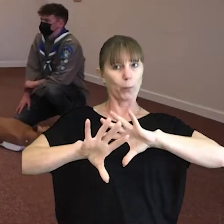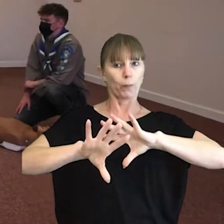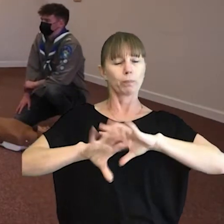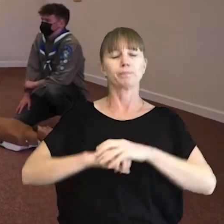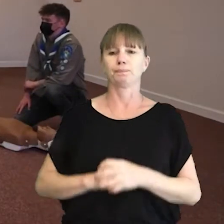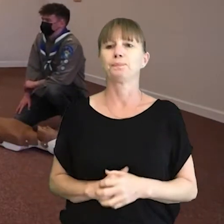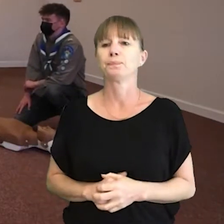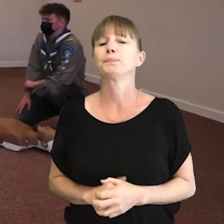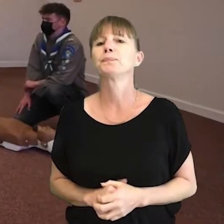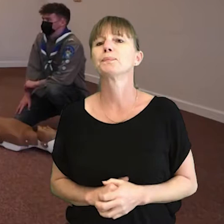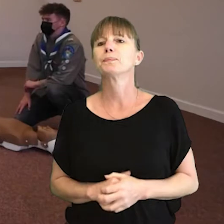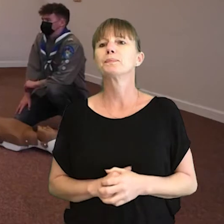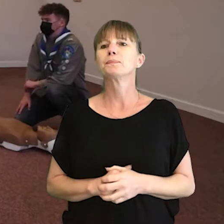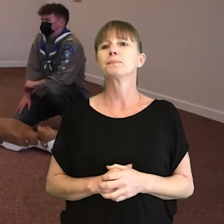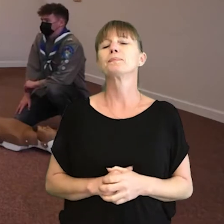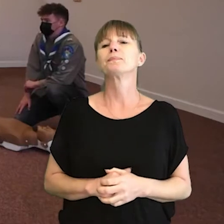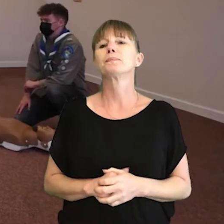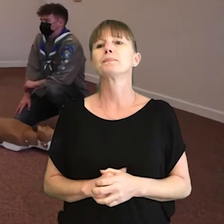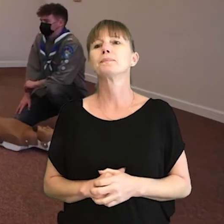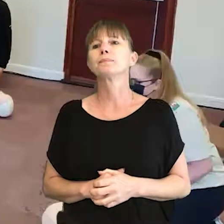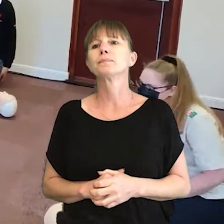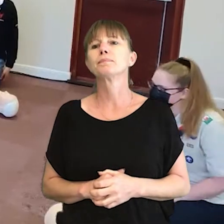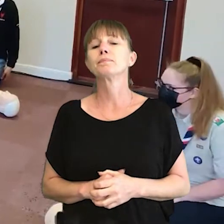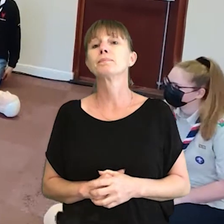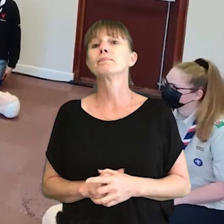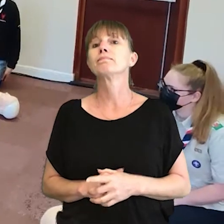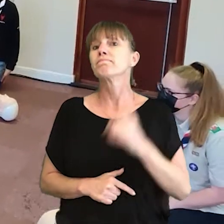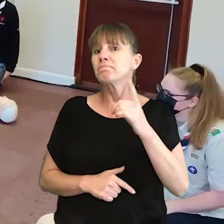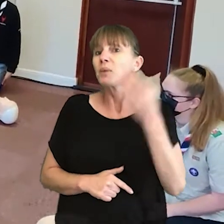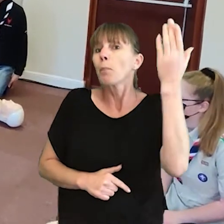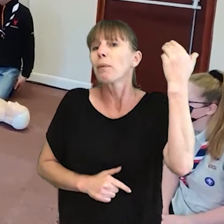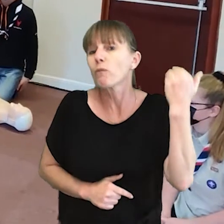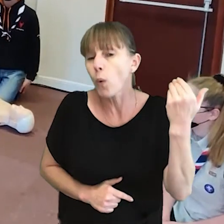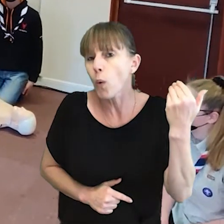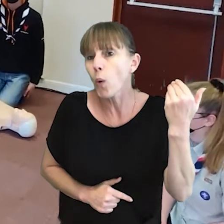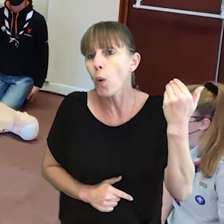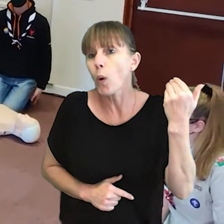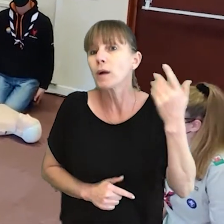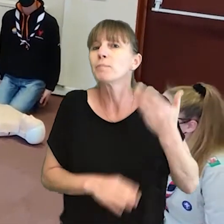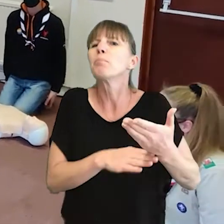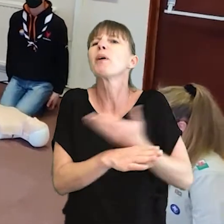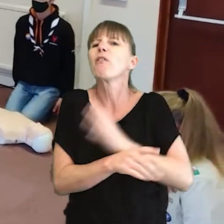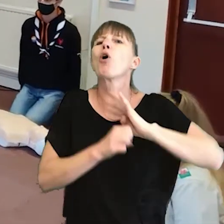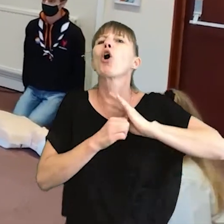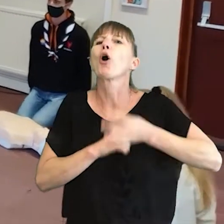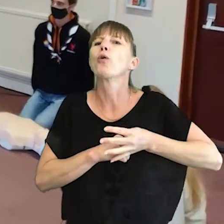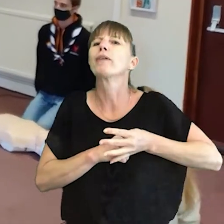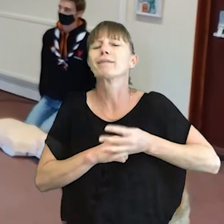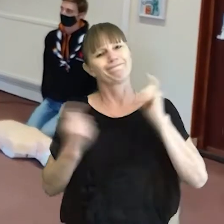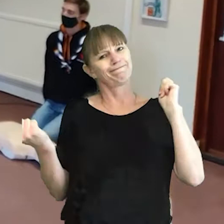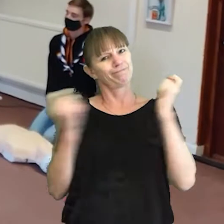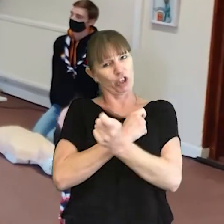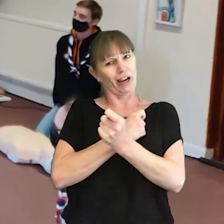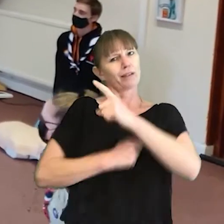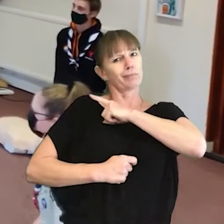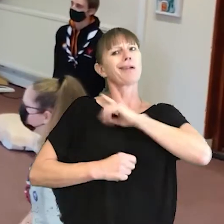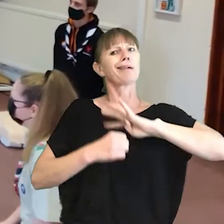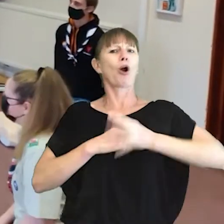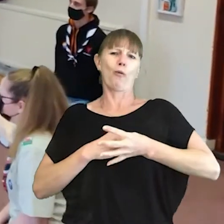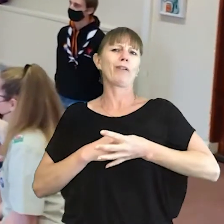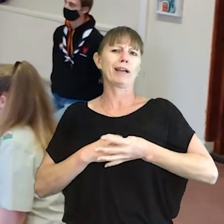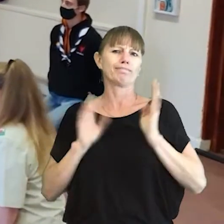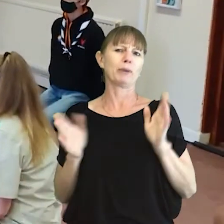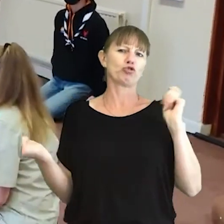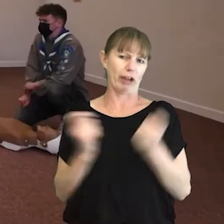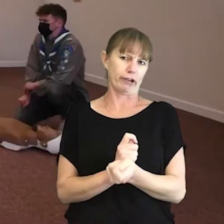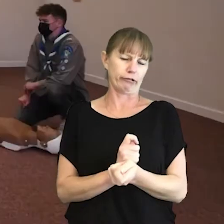brief video on CPR. What you might have done before was prior to COVID, so we have to change a couple of things because